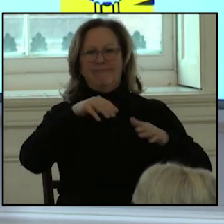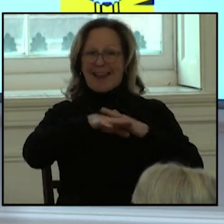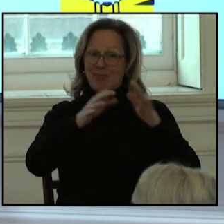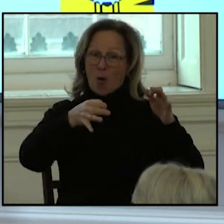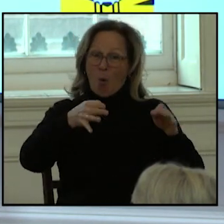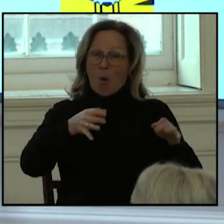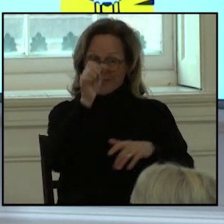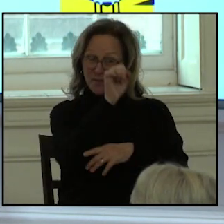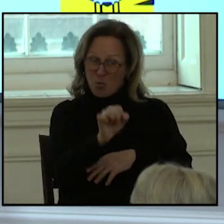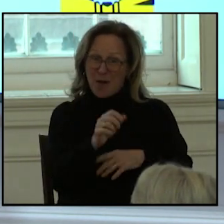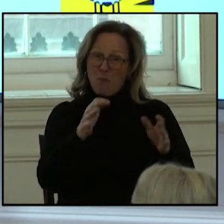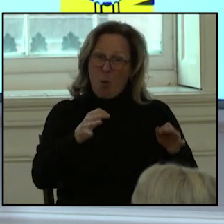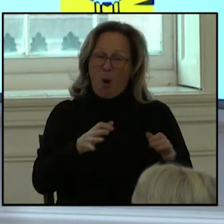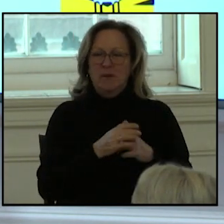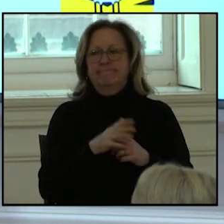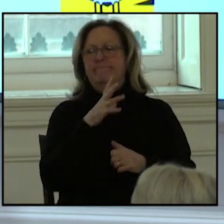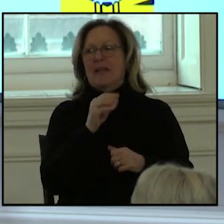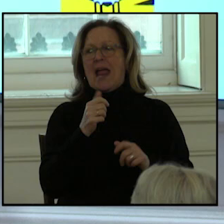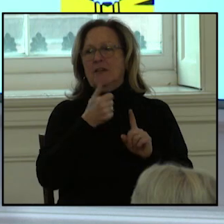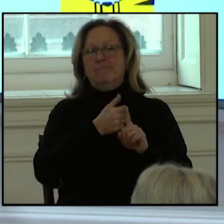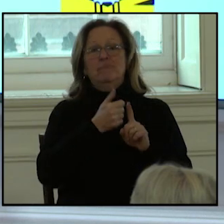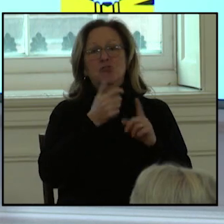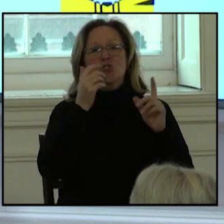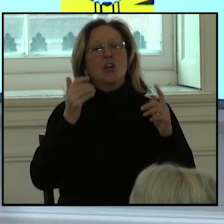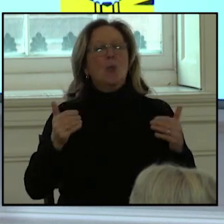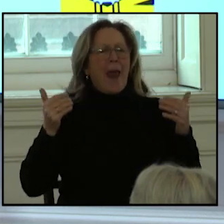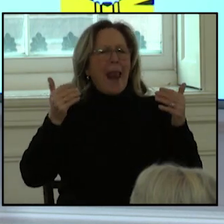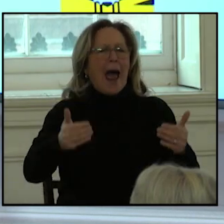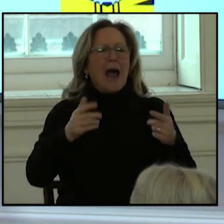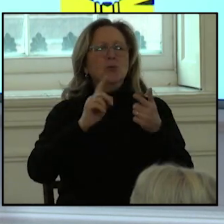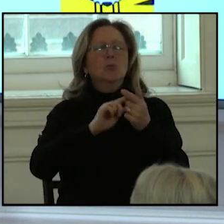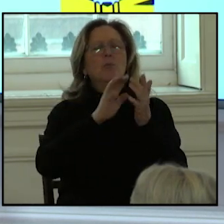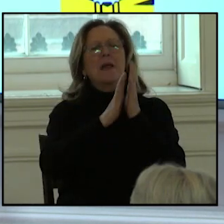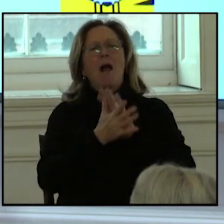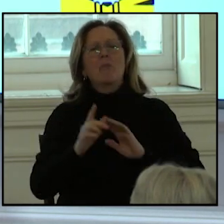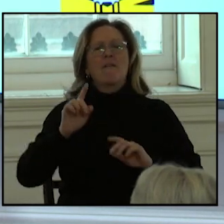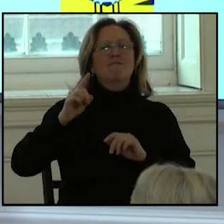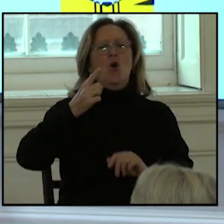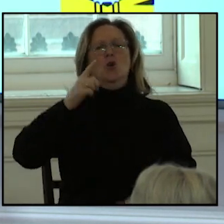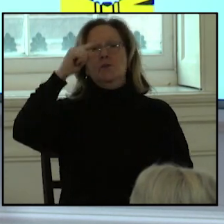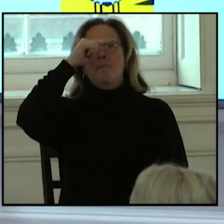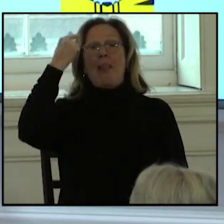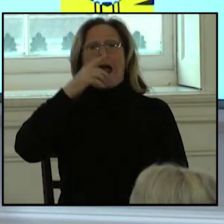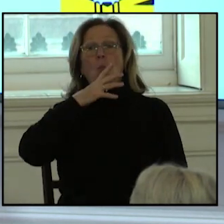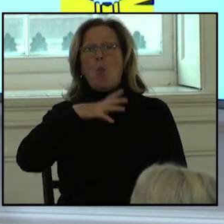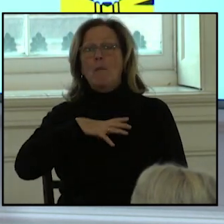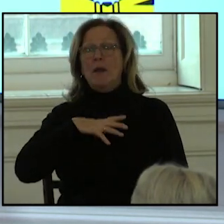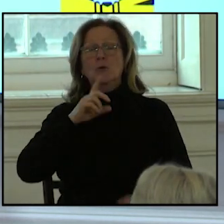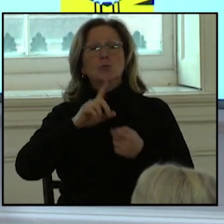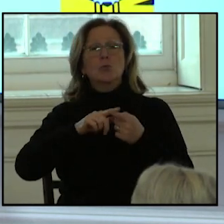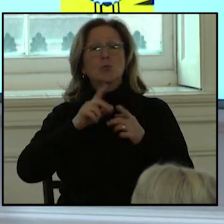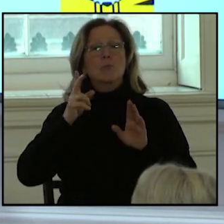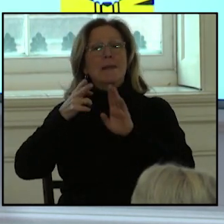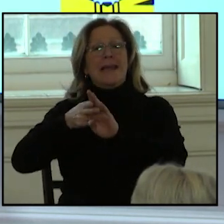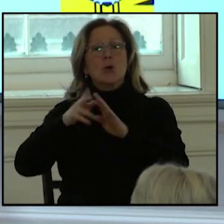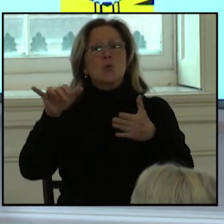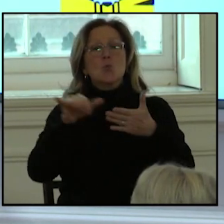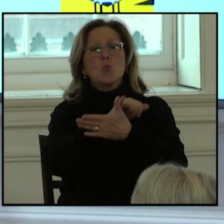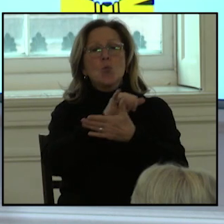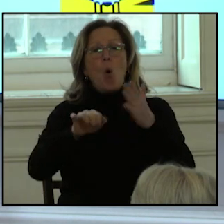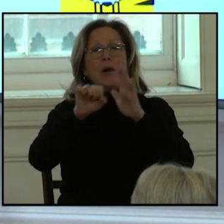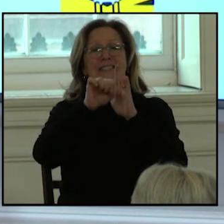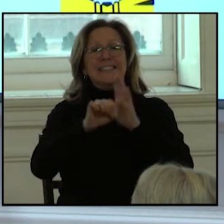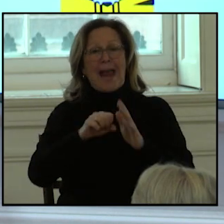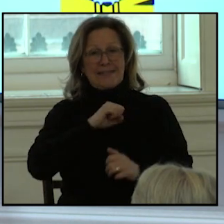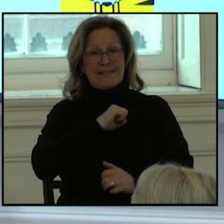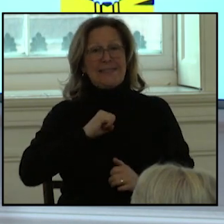And she went on to be the first black woman to be a New York State Senator when she left the